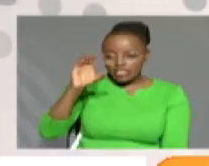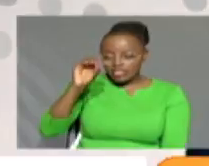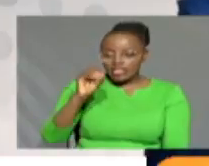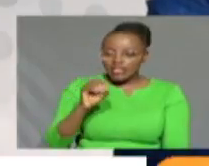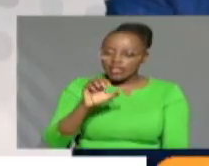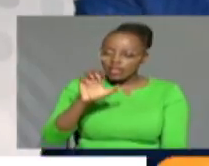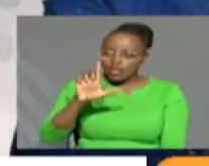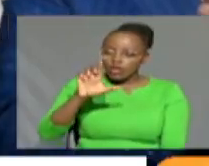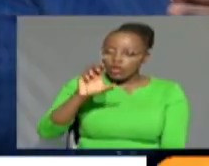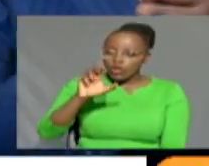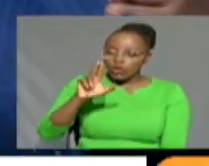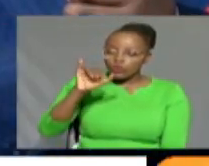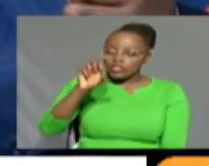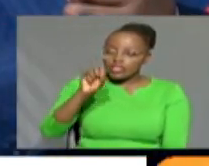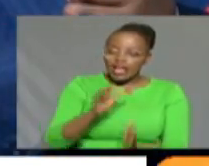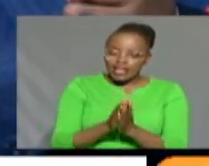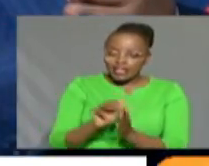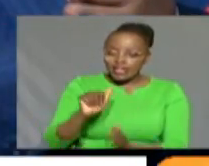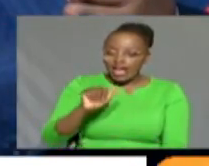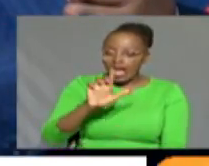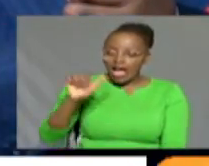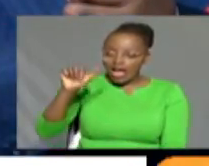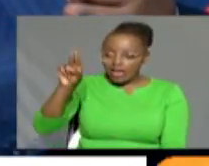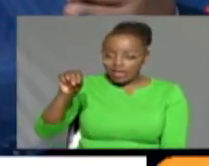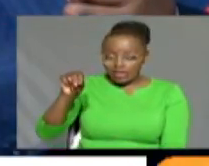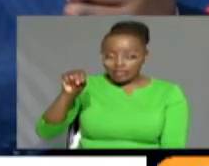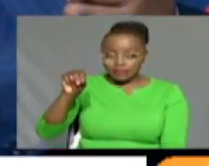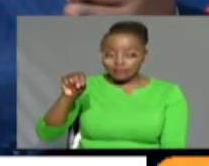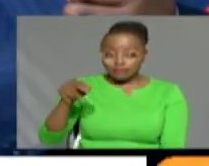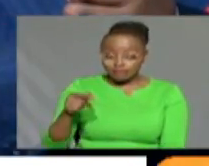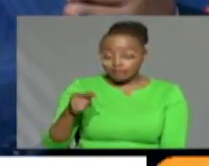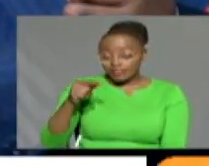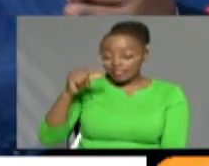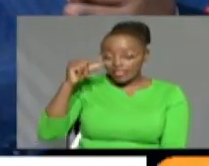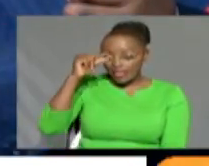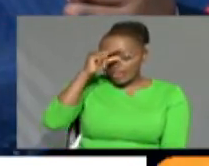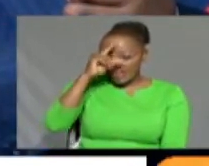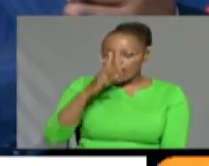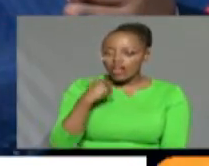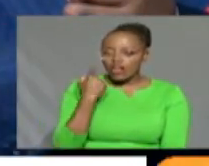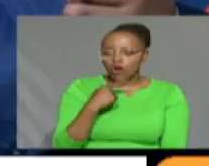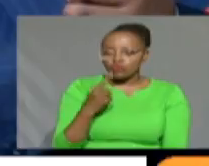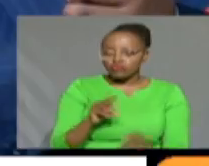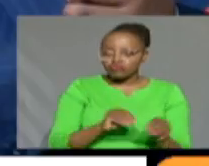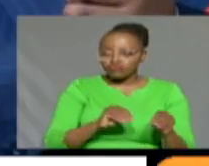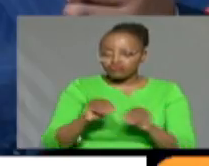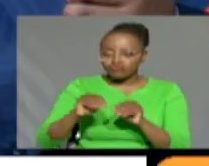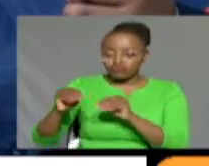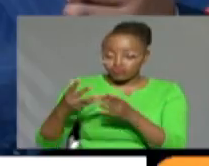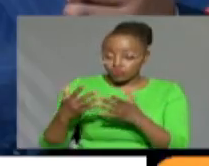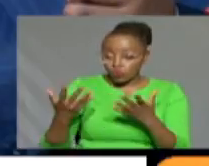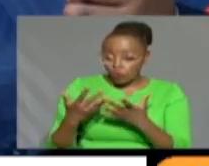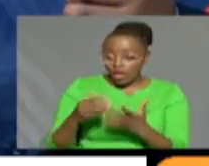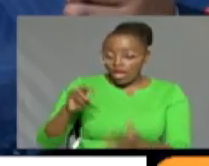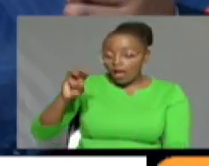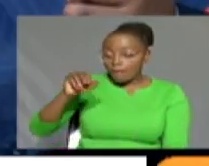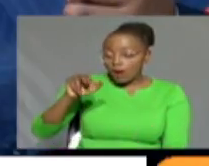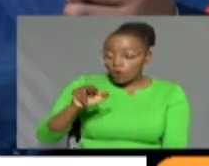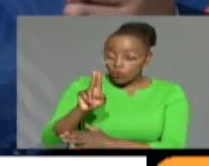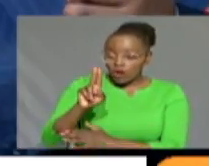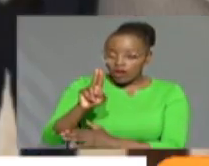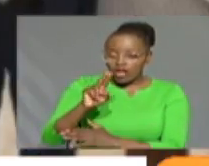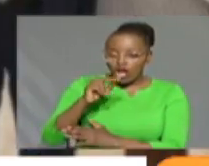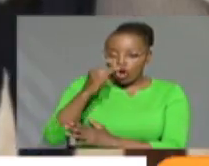and Trade Executive Alan Igambi. The flamboyant governor once moved operations of the county to his Mua home in